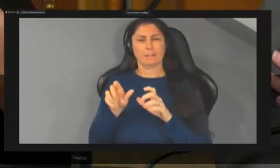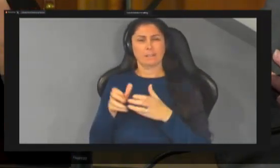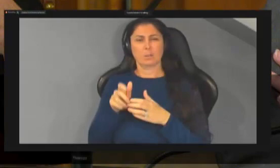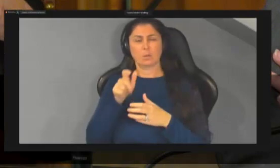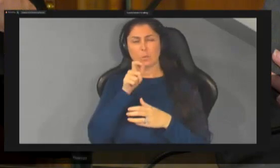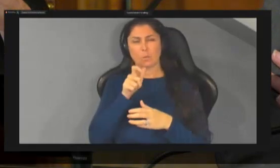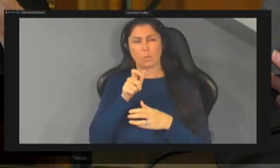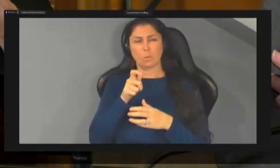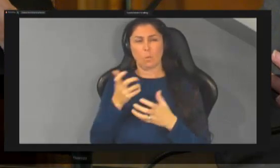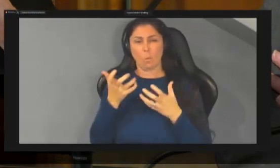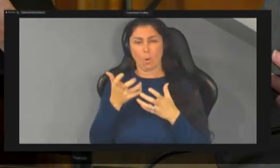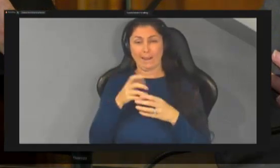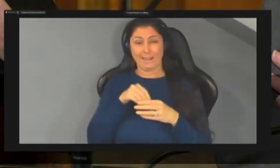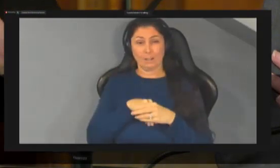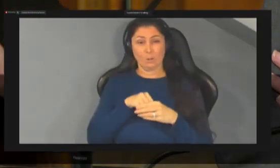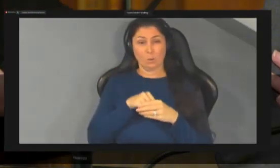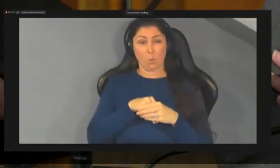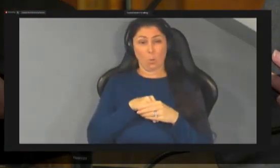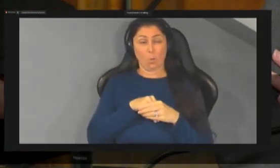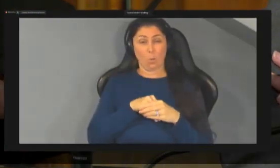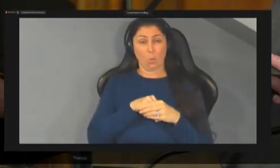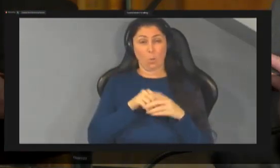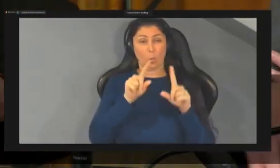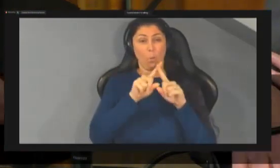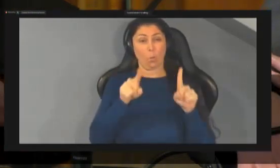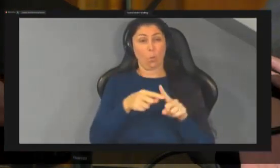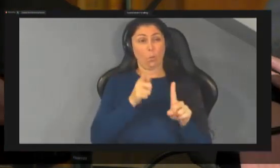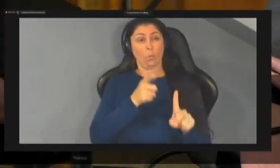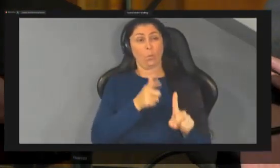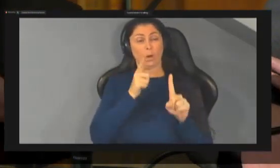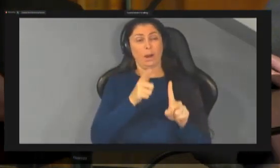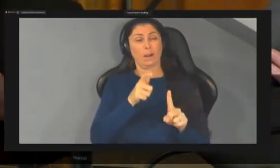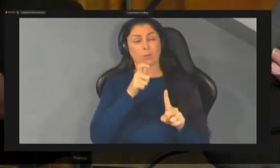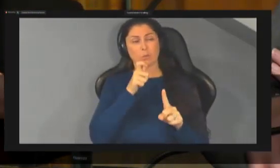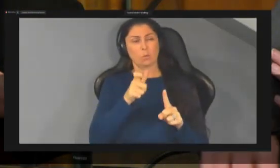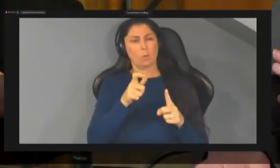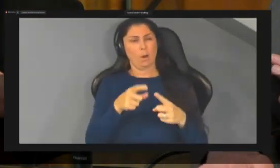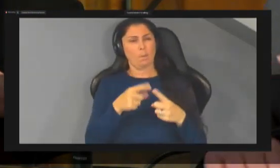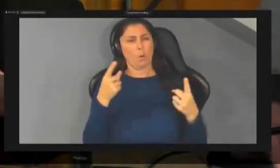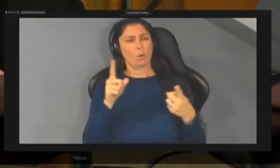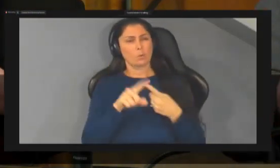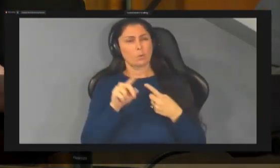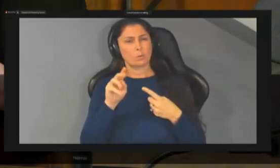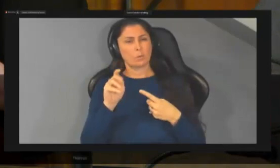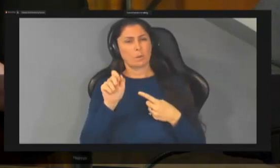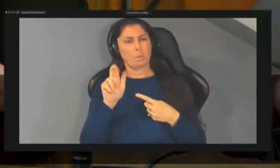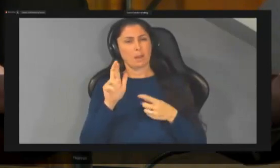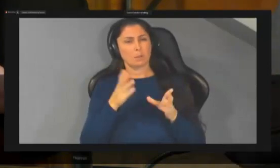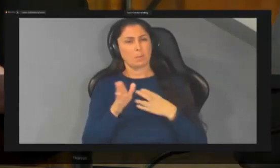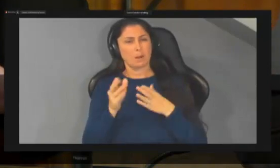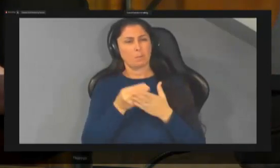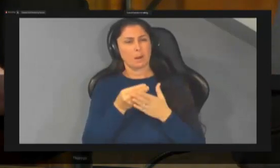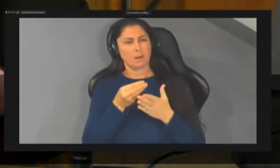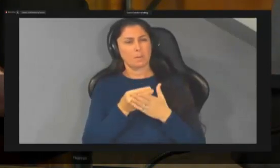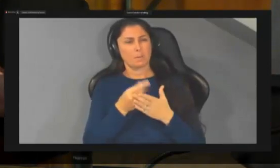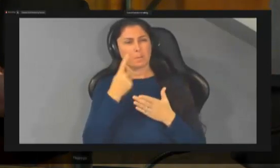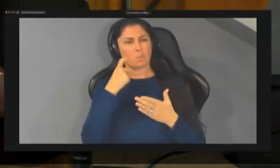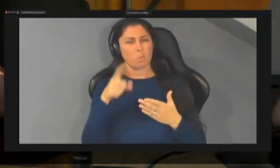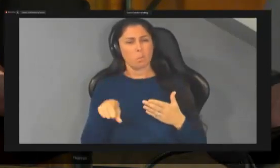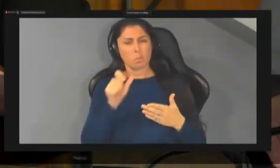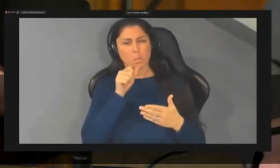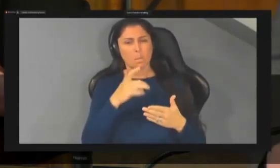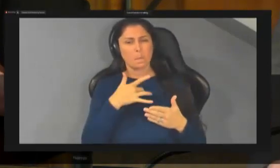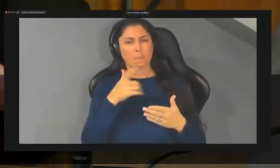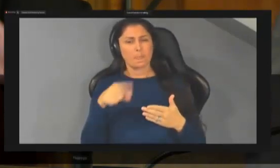an indoor range, who are opposed to the master planning money for the site because they don't feel they want